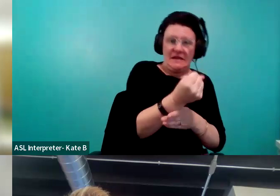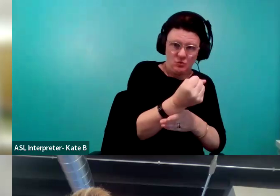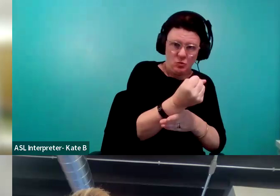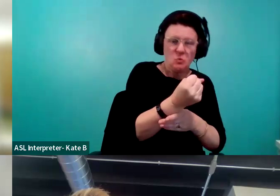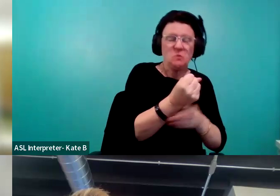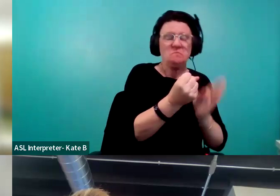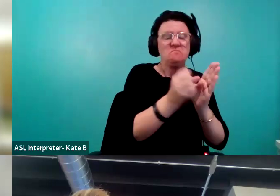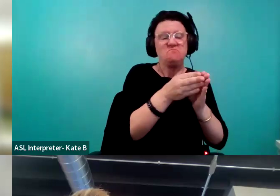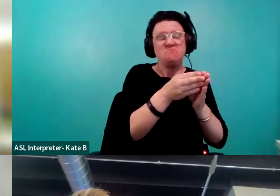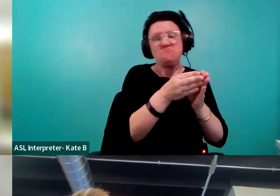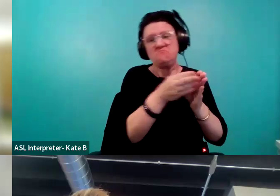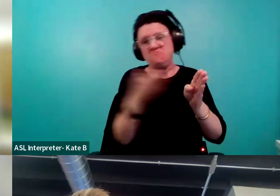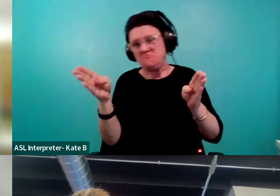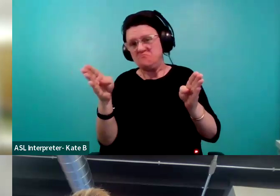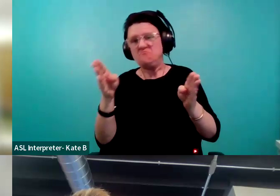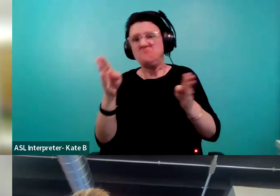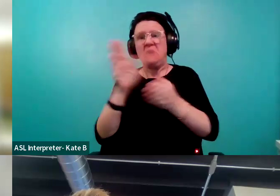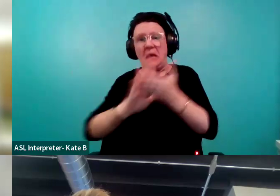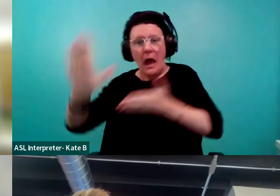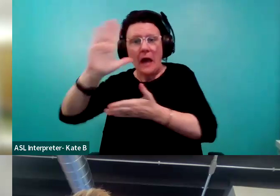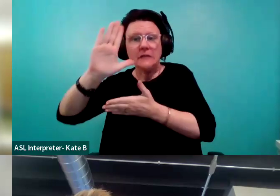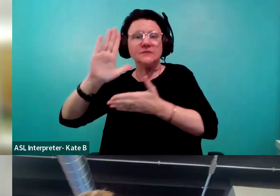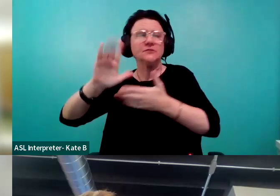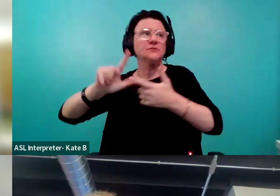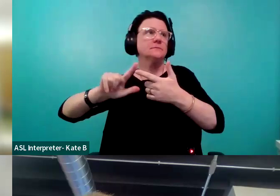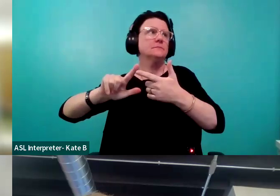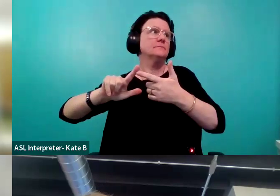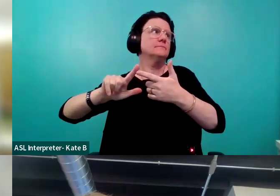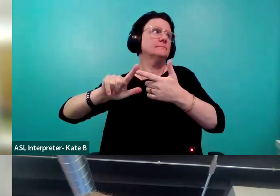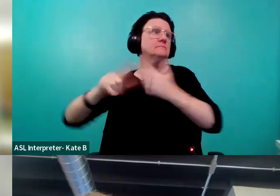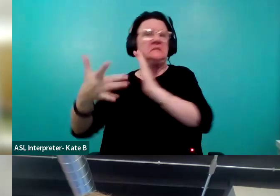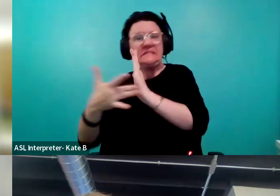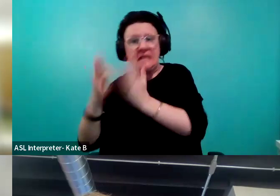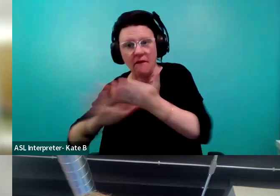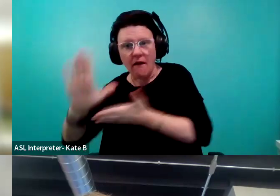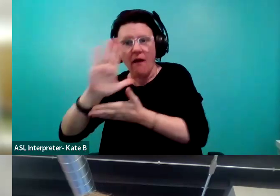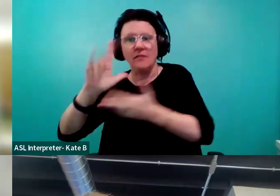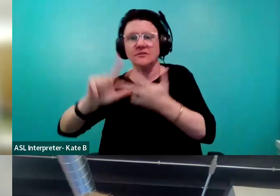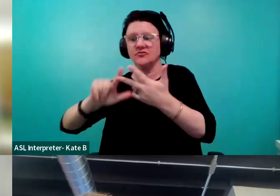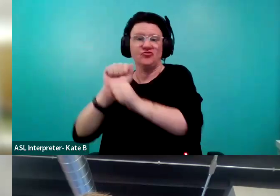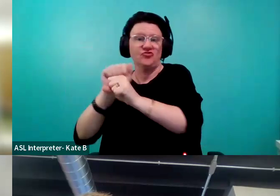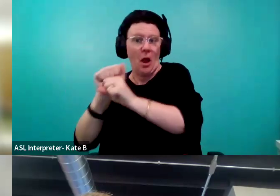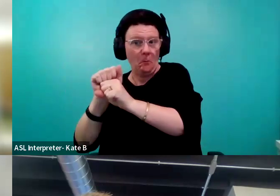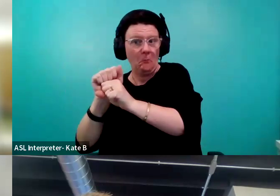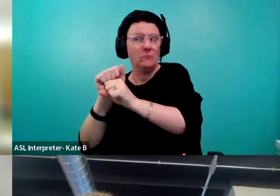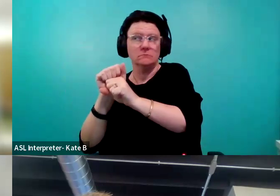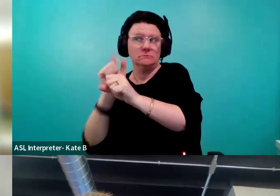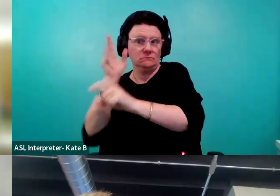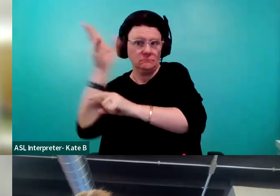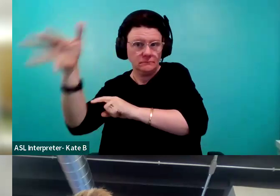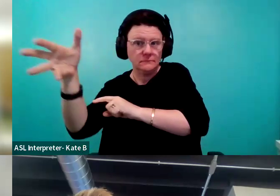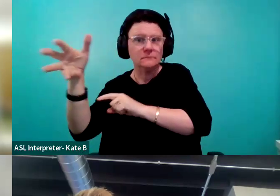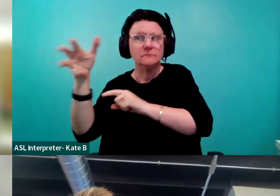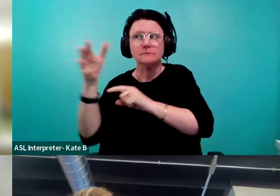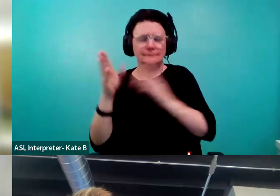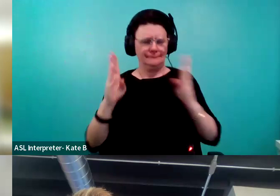to secondary school, or to a job or employment, hopefully, and